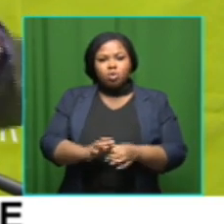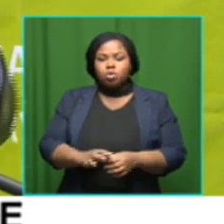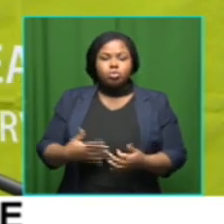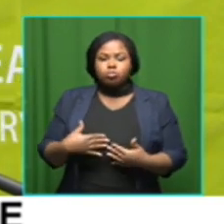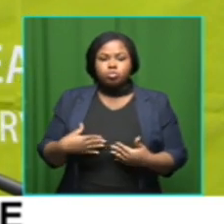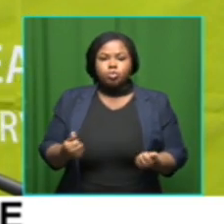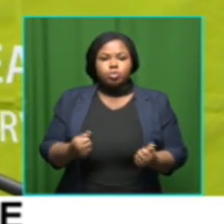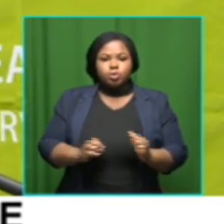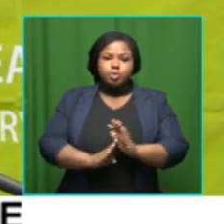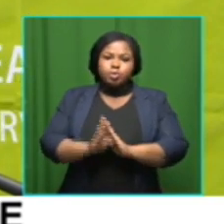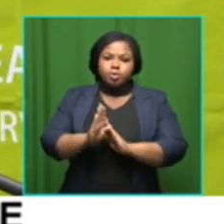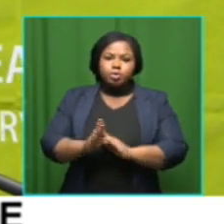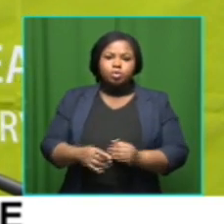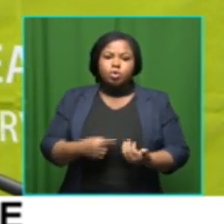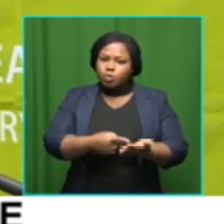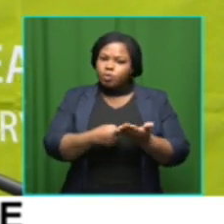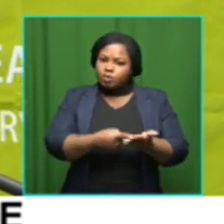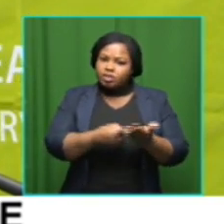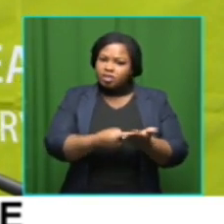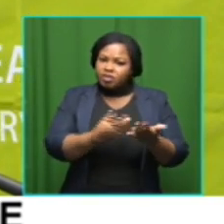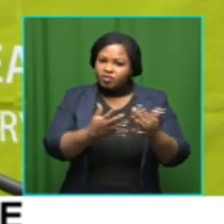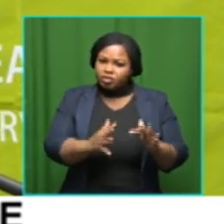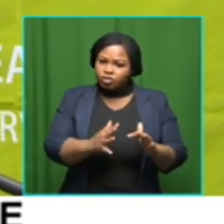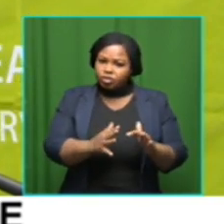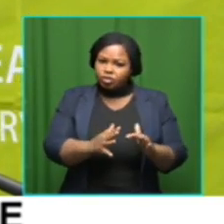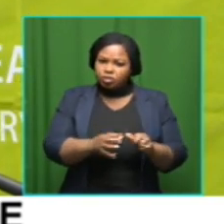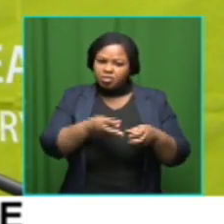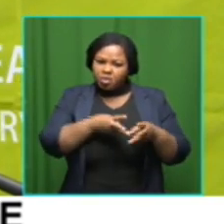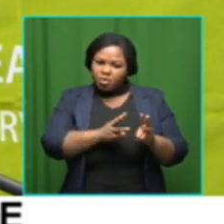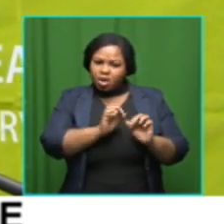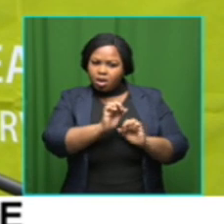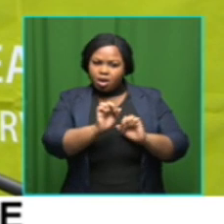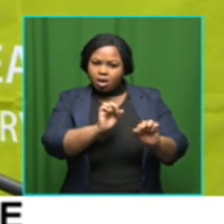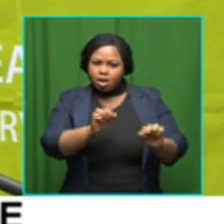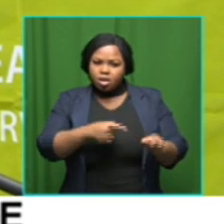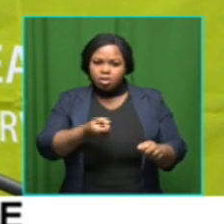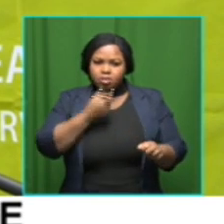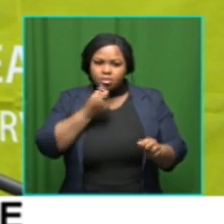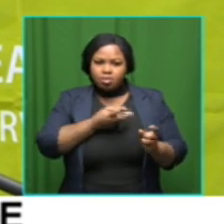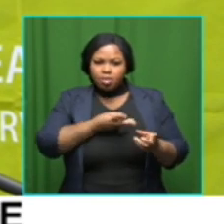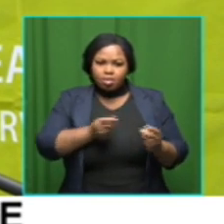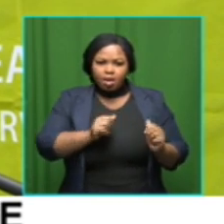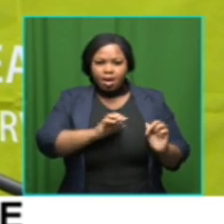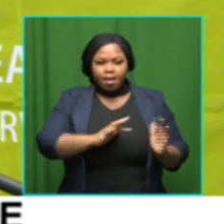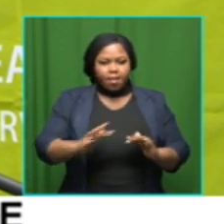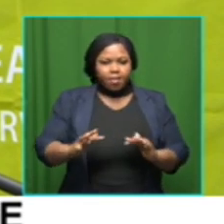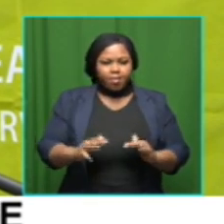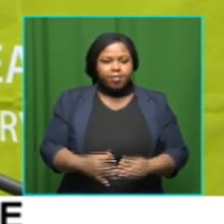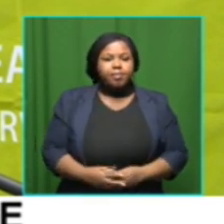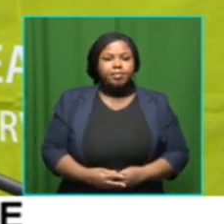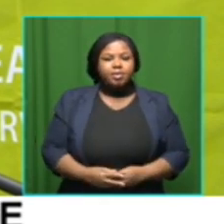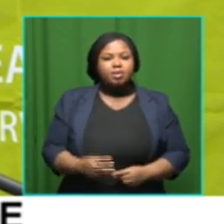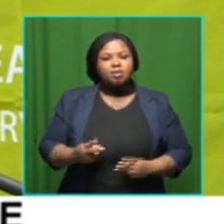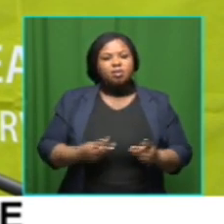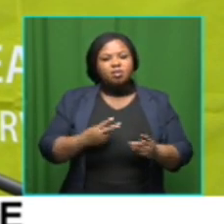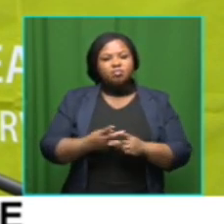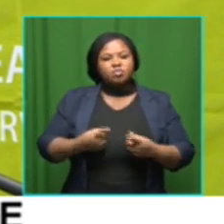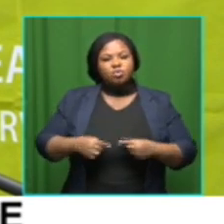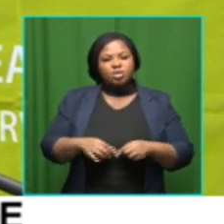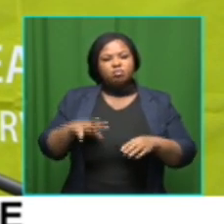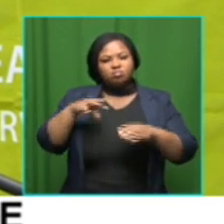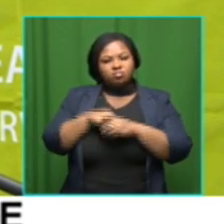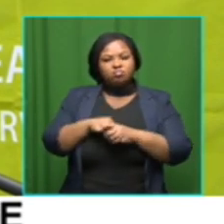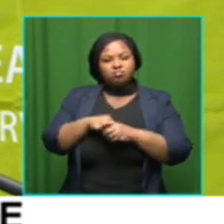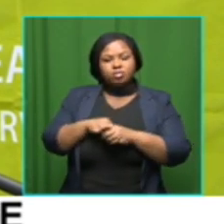had also a discussion with them on what form of treatment that they have. We are part of a broader World